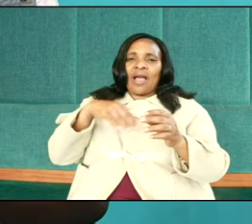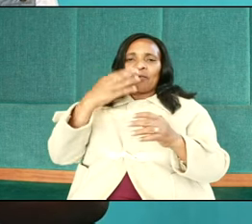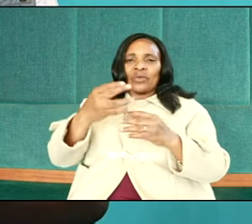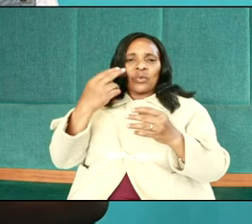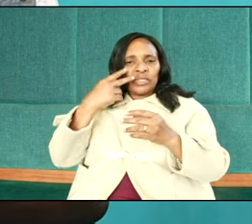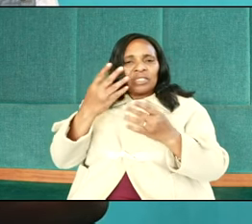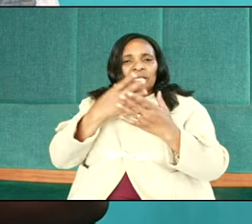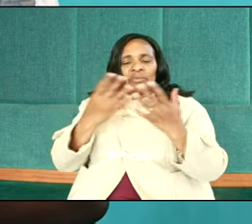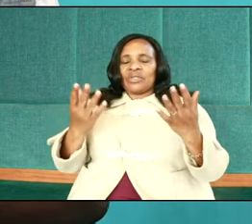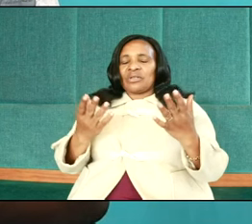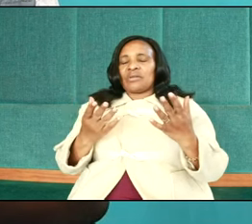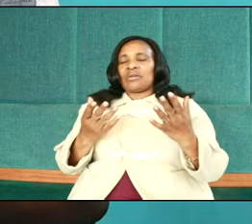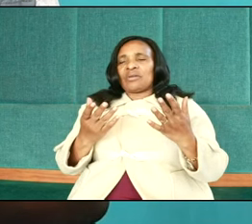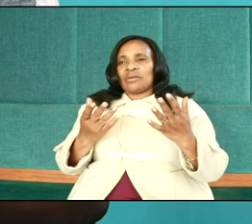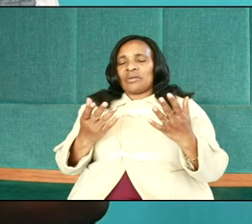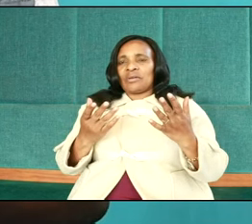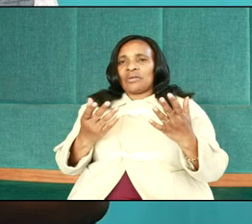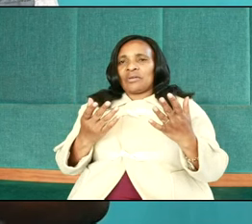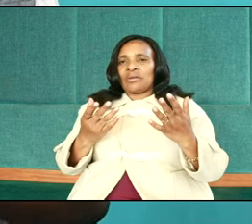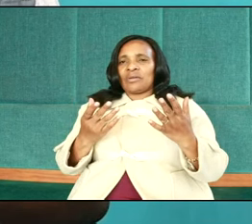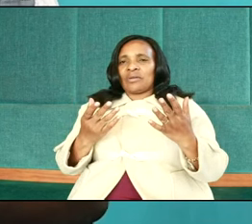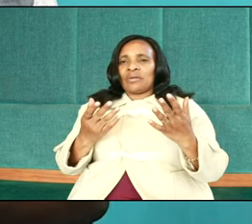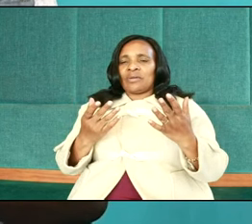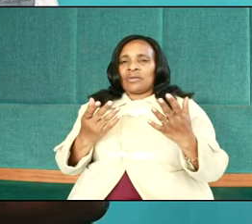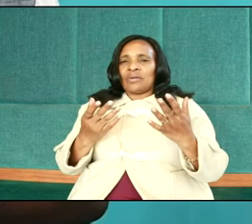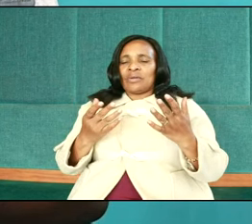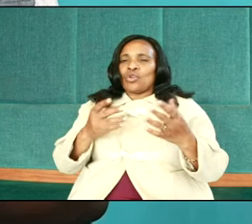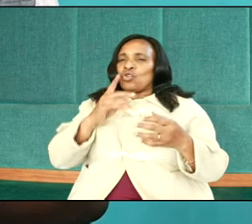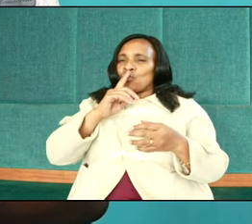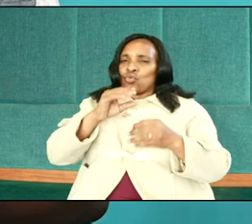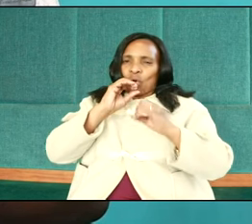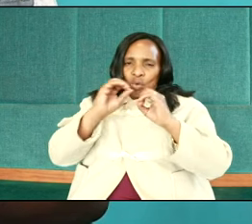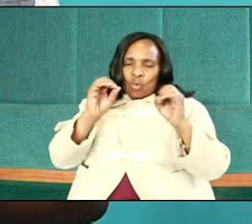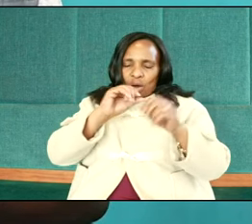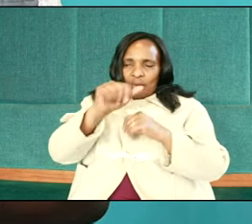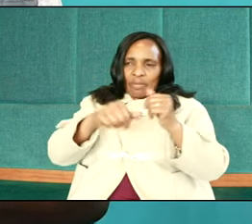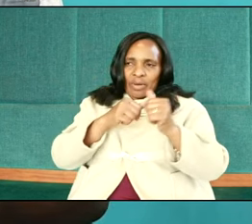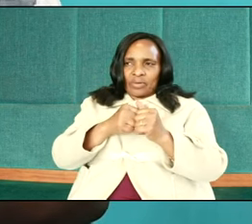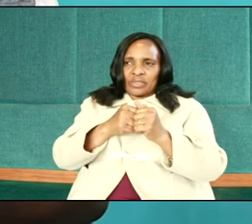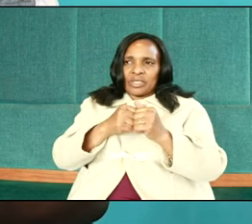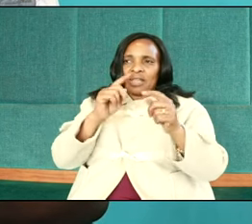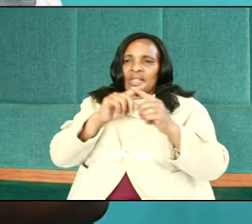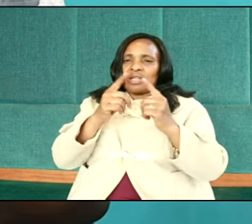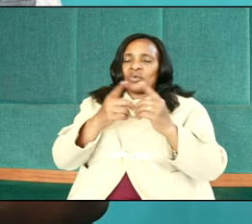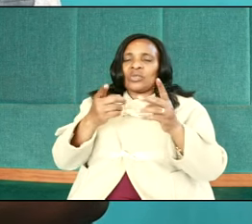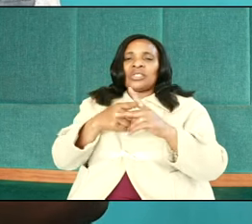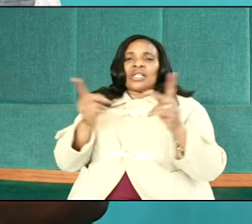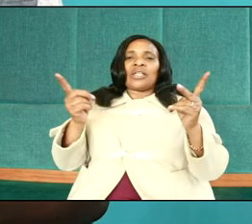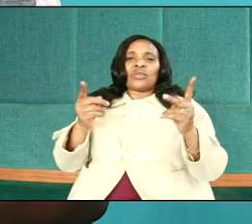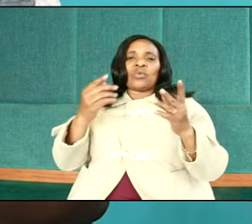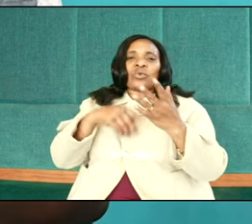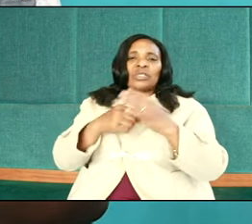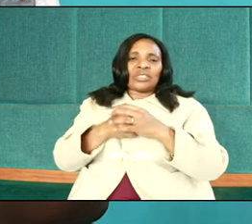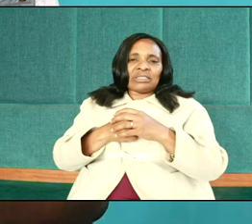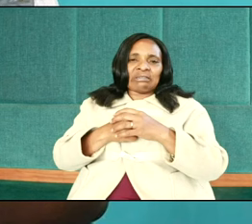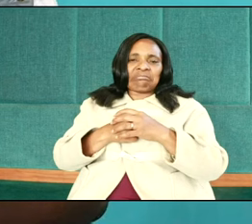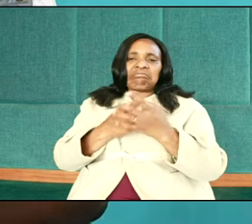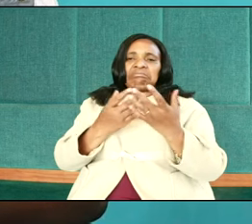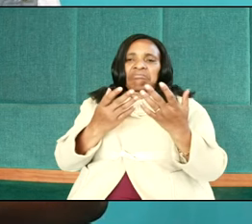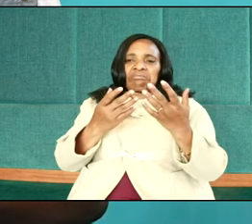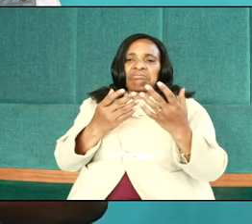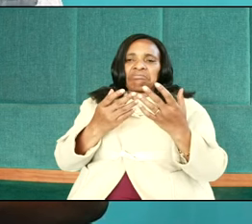something, we are not sure about it, and then we start asking ourselves, where is God?